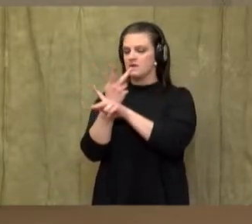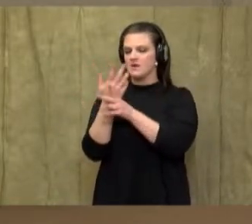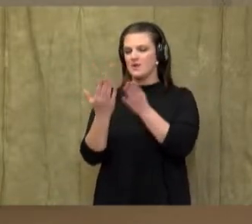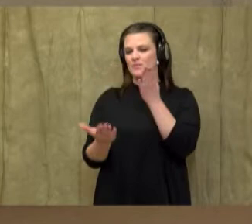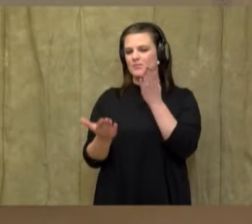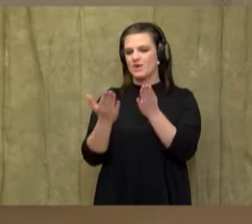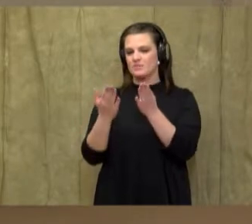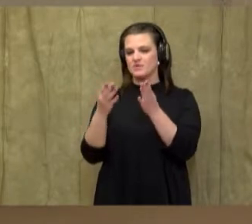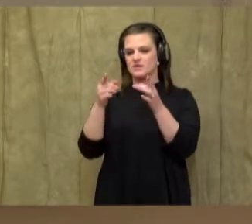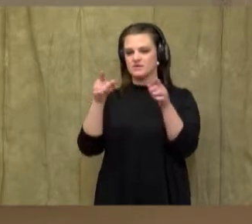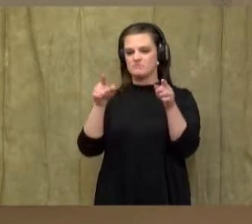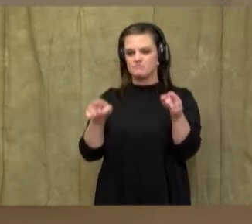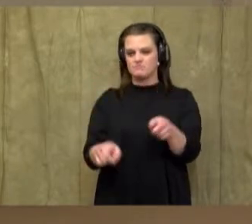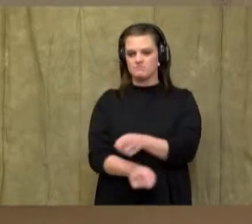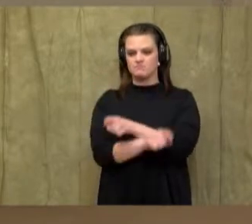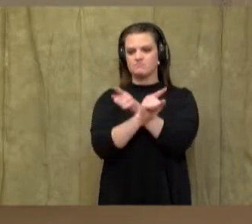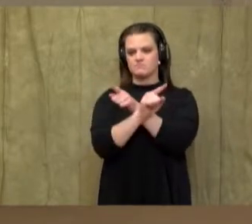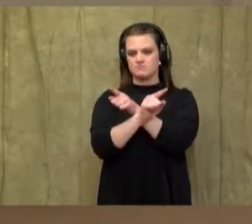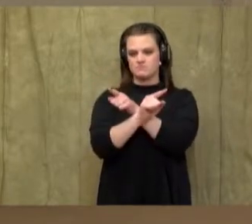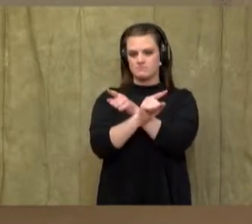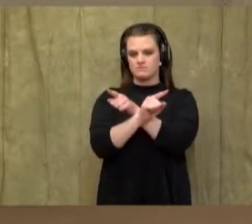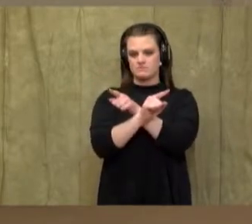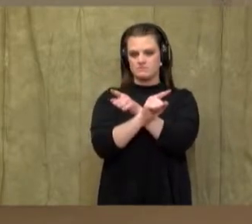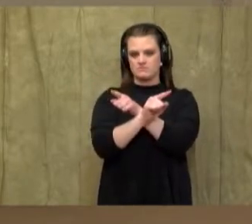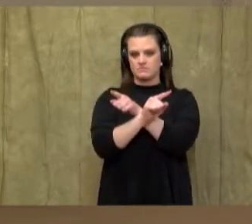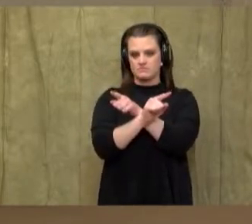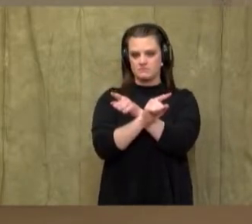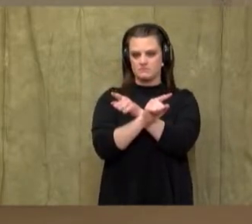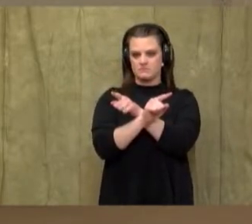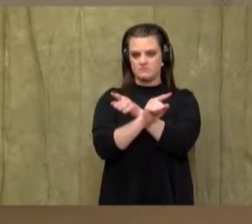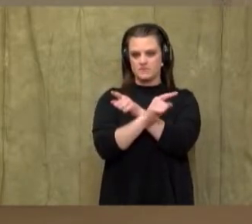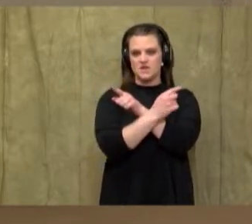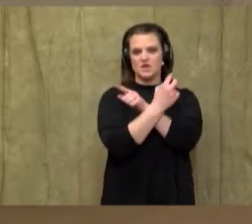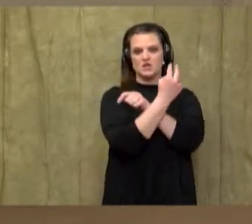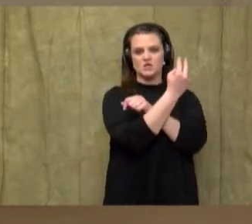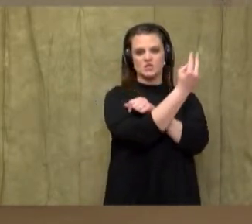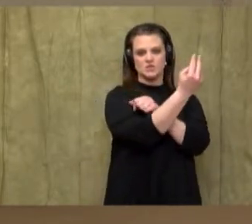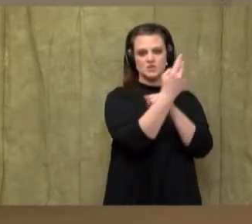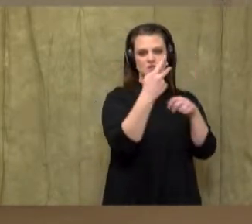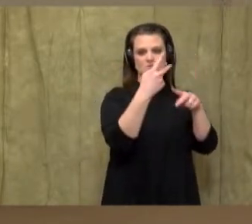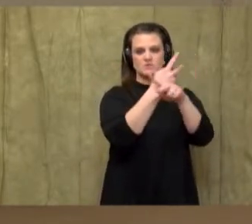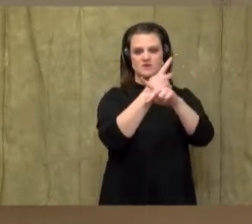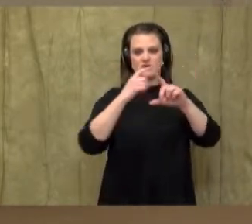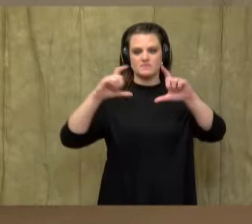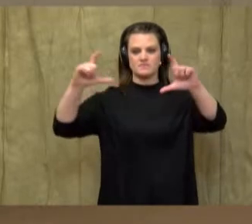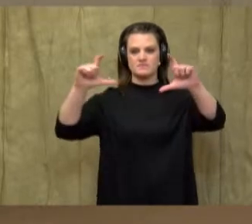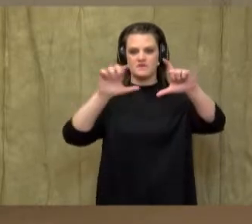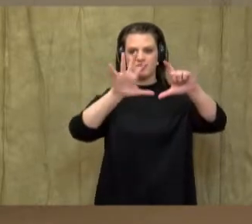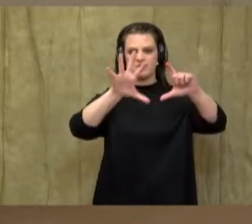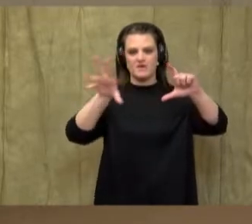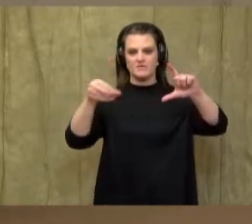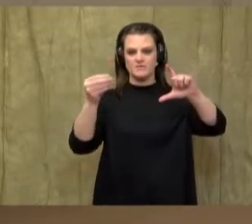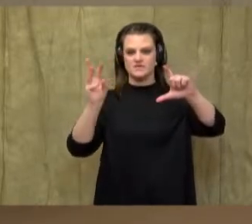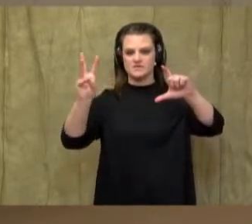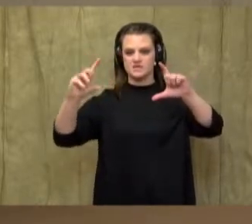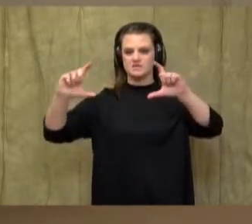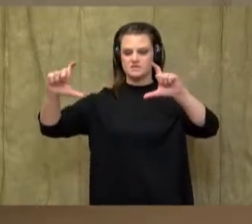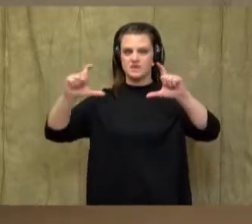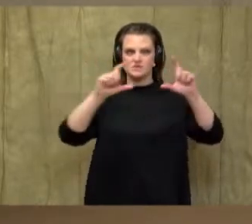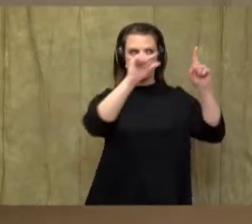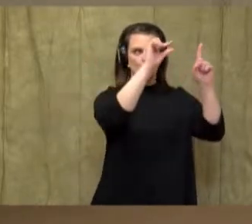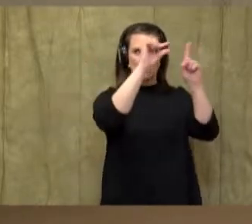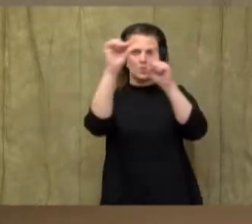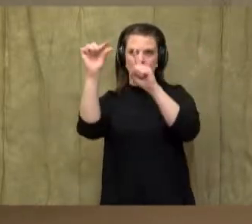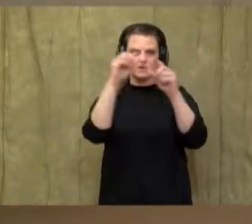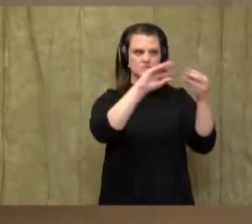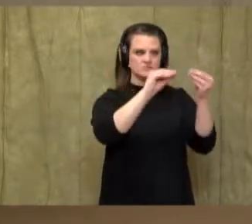put 2 times 5 and 6, the sum of 5 and 6. Either way,